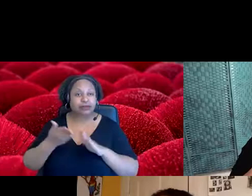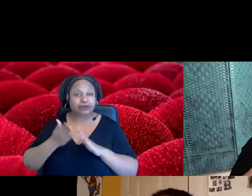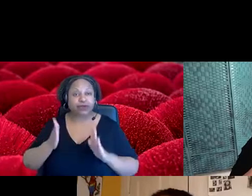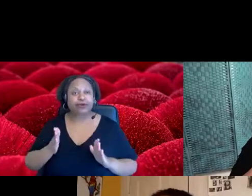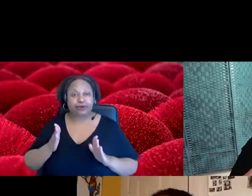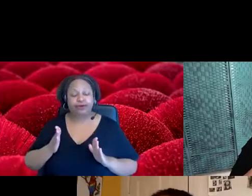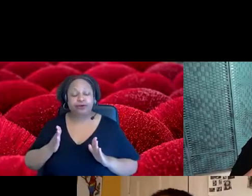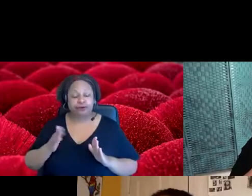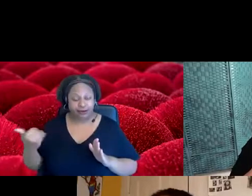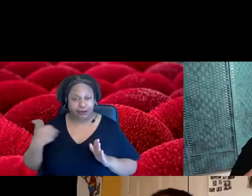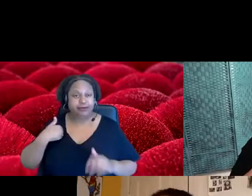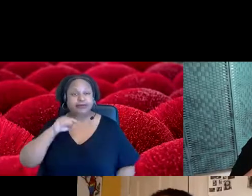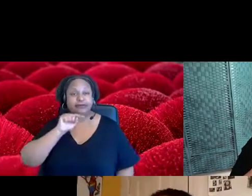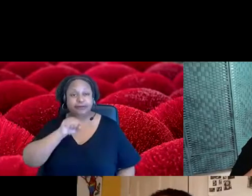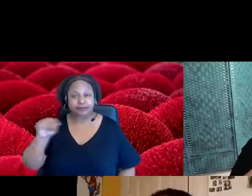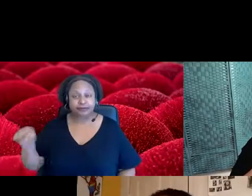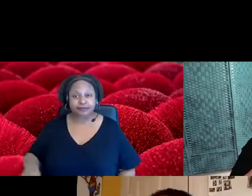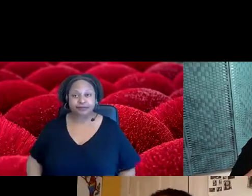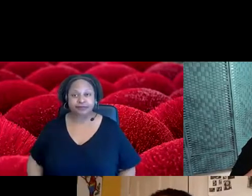that have to be, you know,